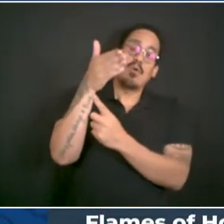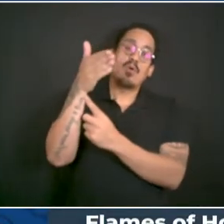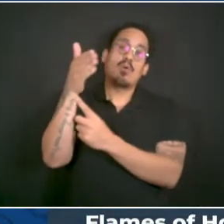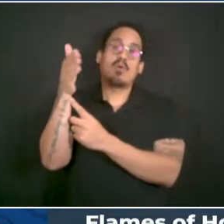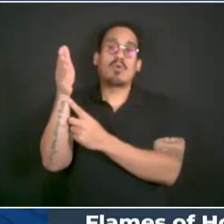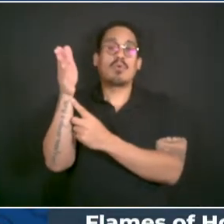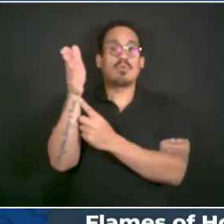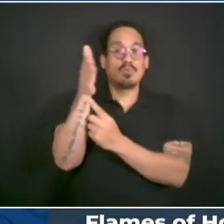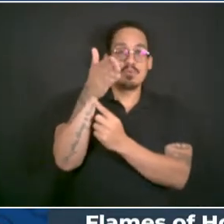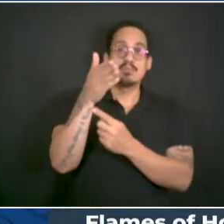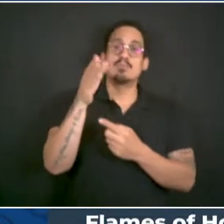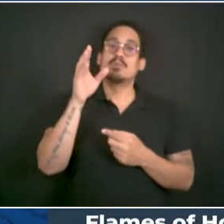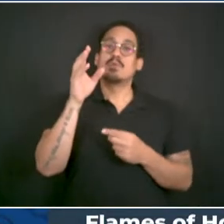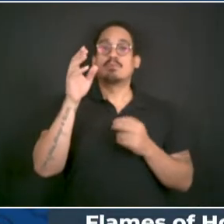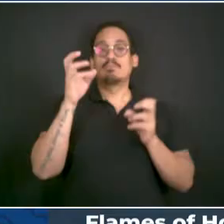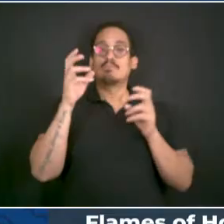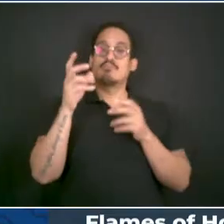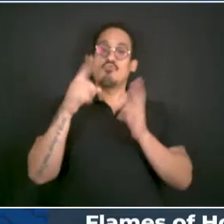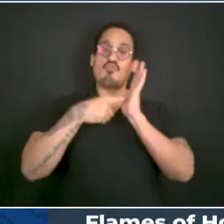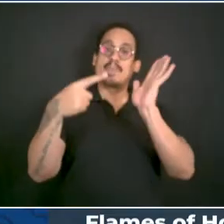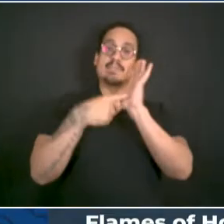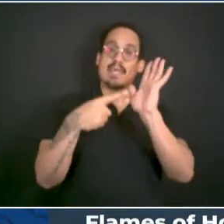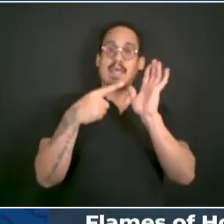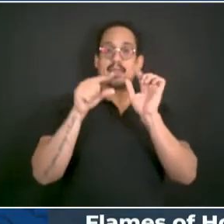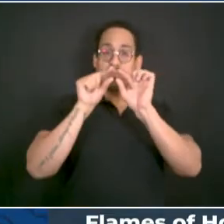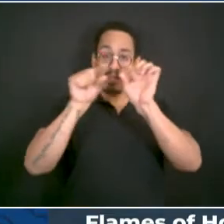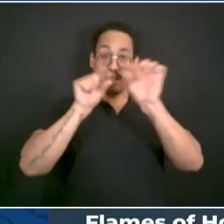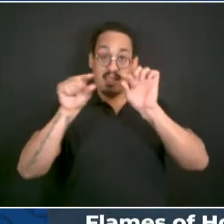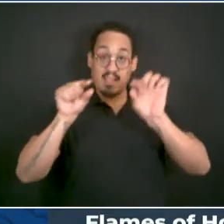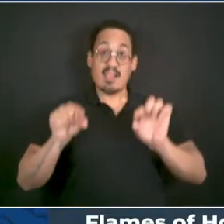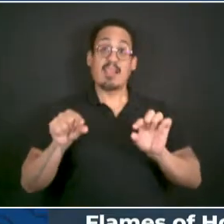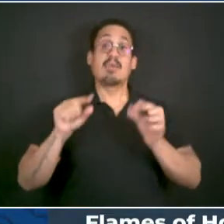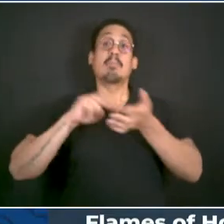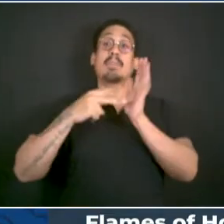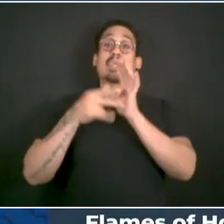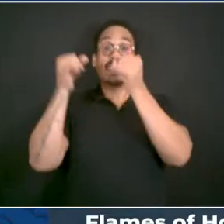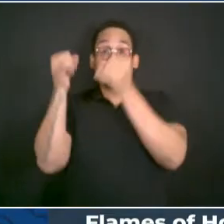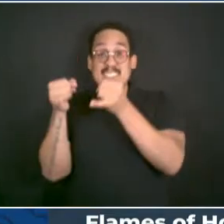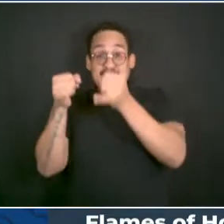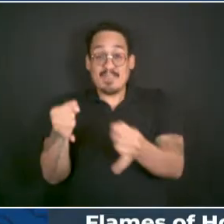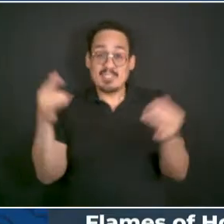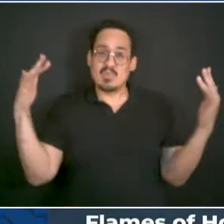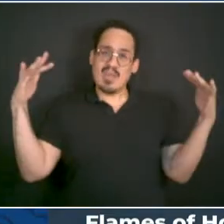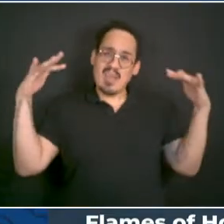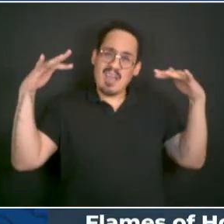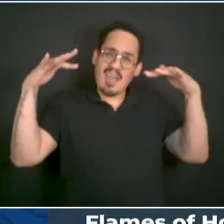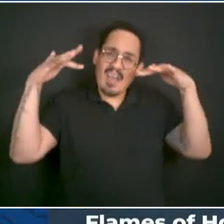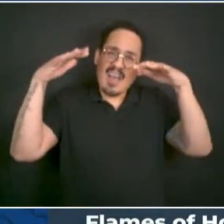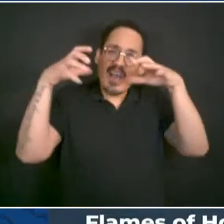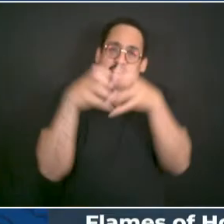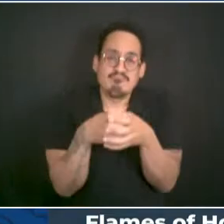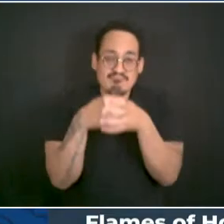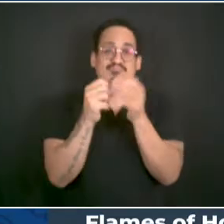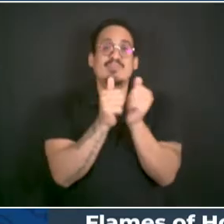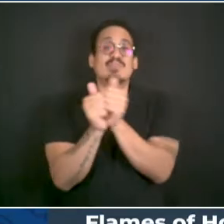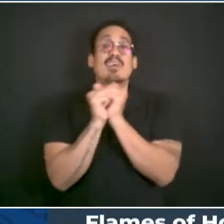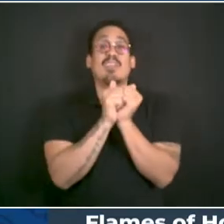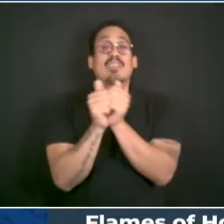the oath and the idea of commitment to something greater than oneself that can never, ever touch the ground, that cannot die. And then when we